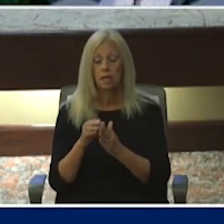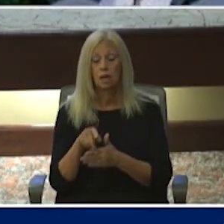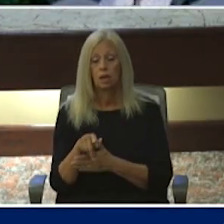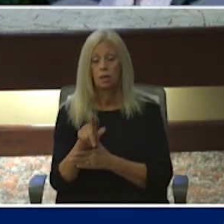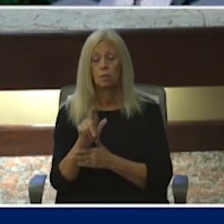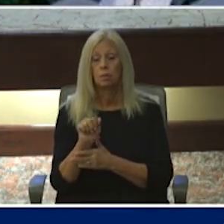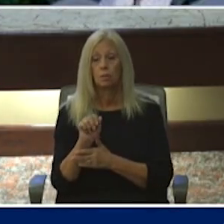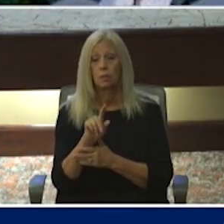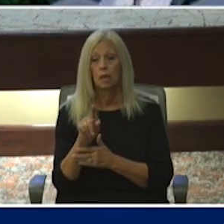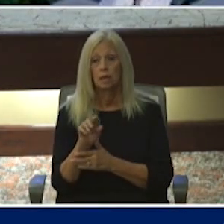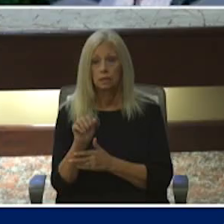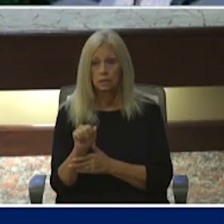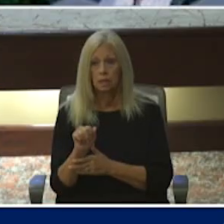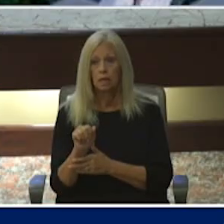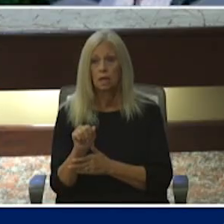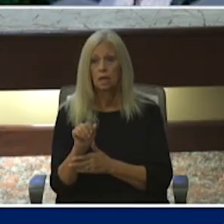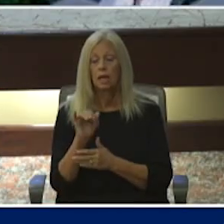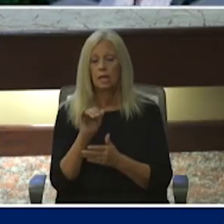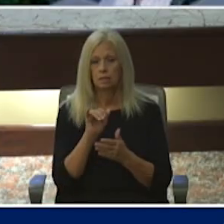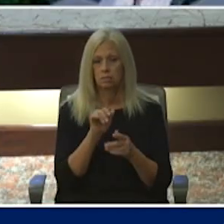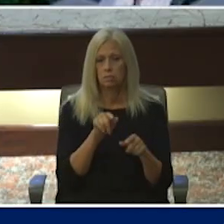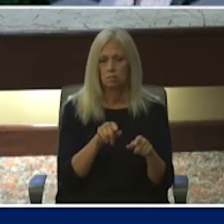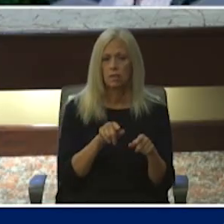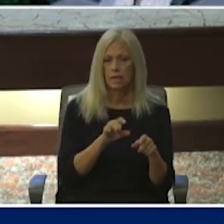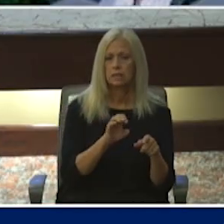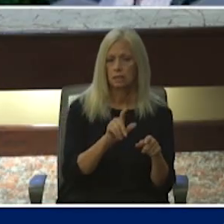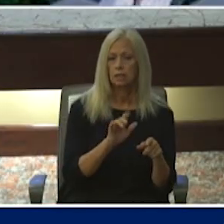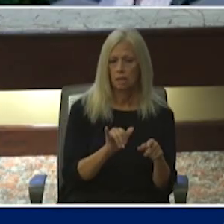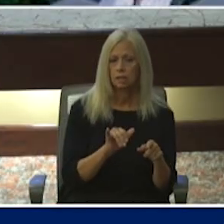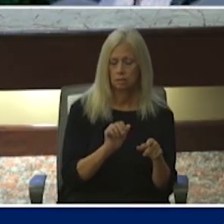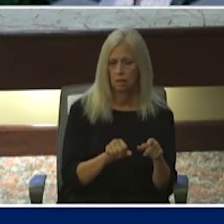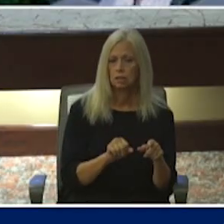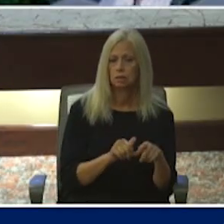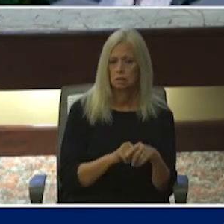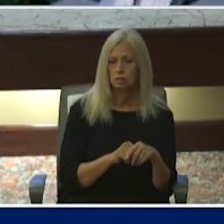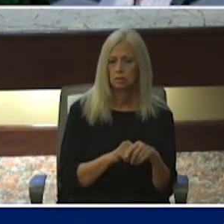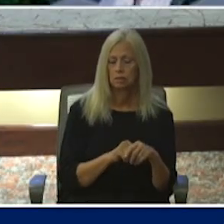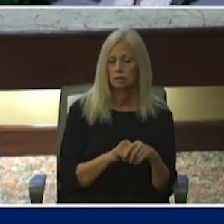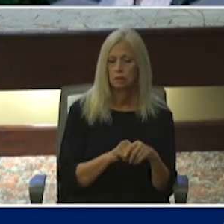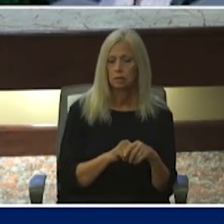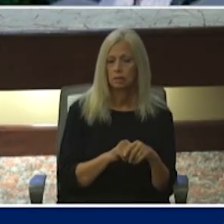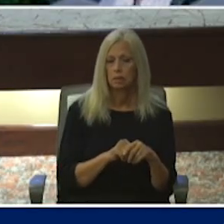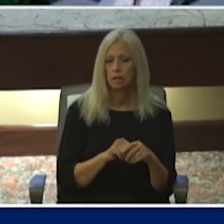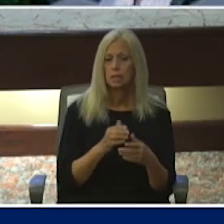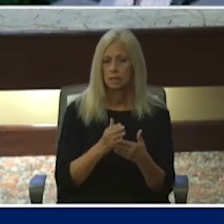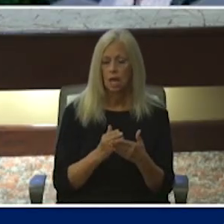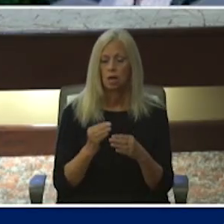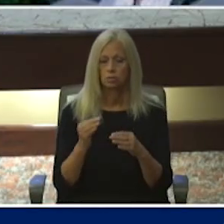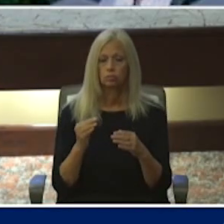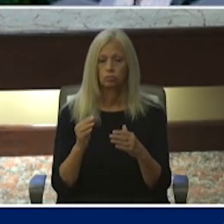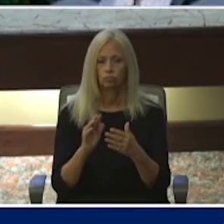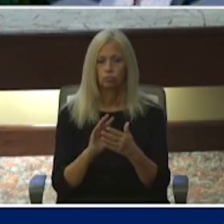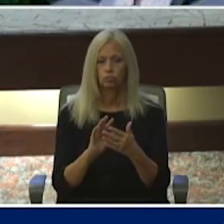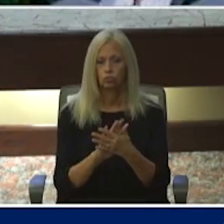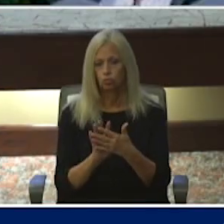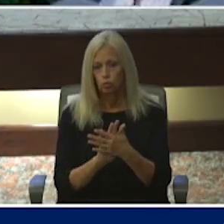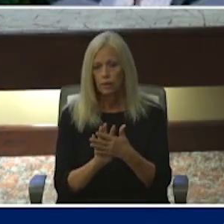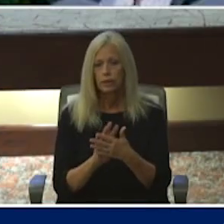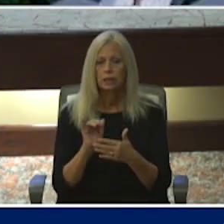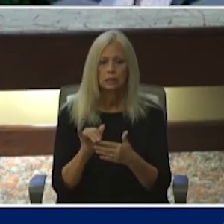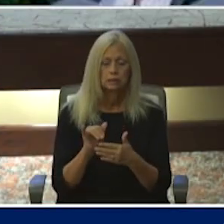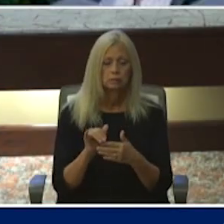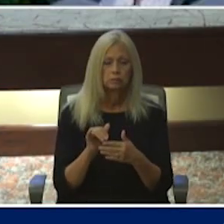walk out on And that's Clay. top. Yeah, Okay. this is Clay. There'll be some traffic impediments here to